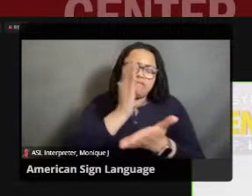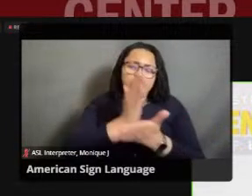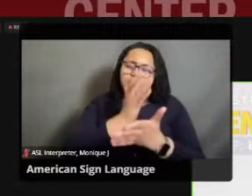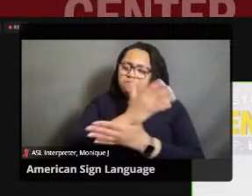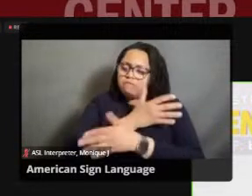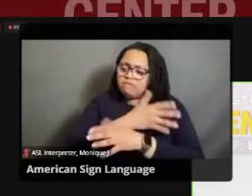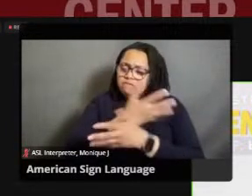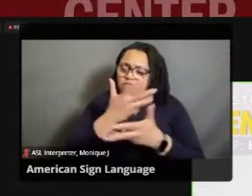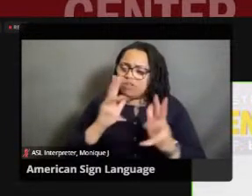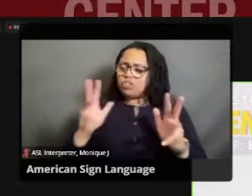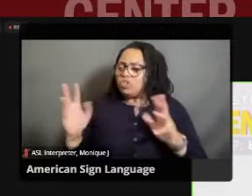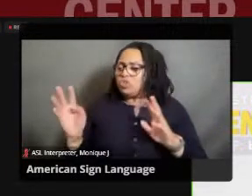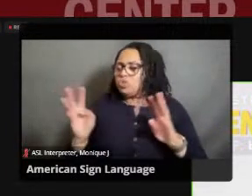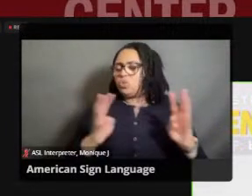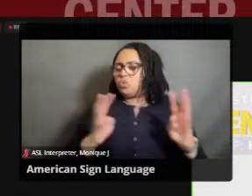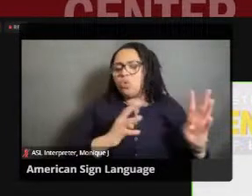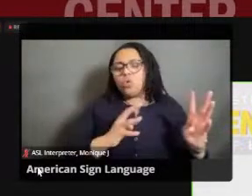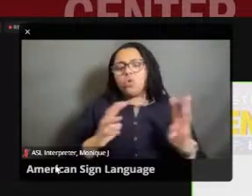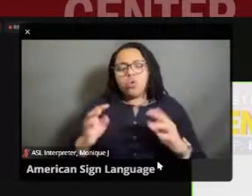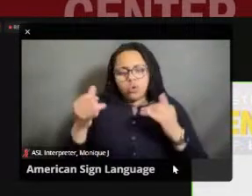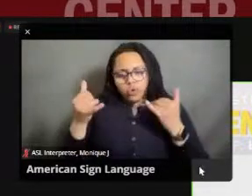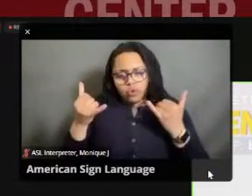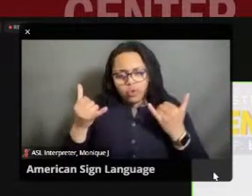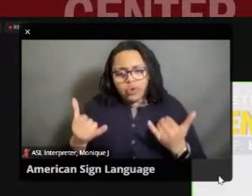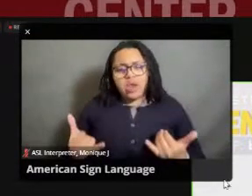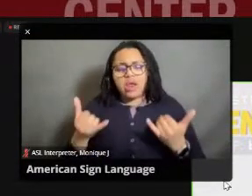fire now.